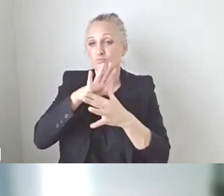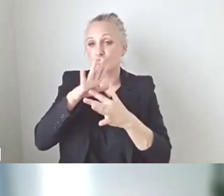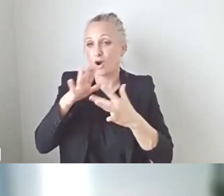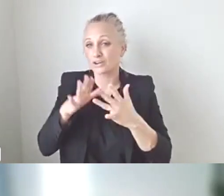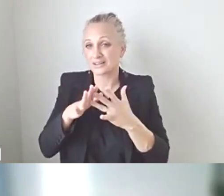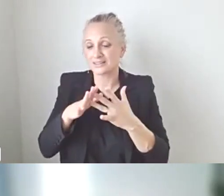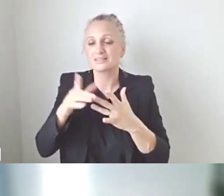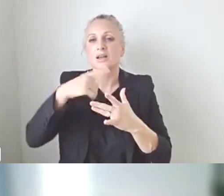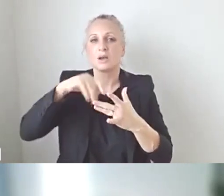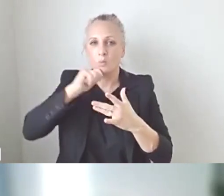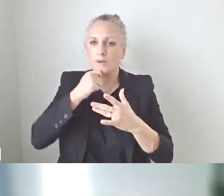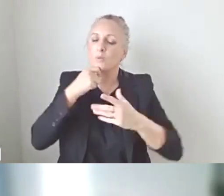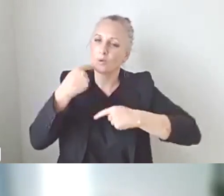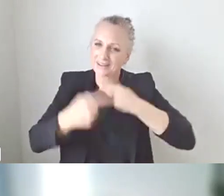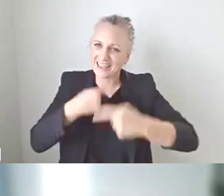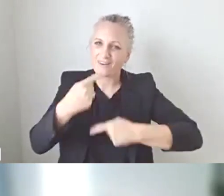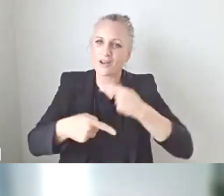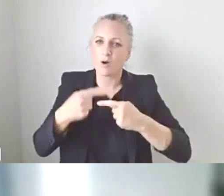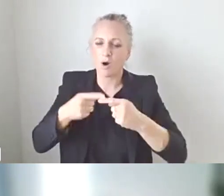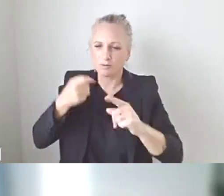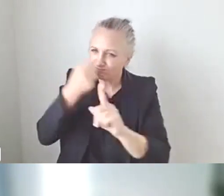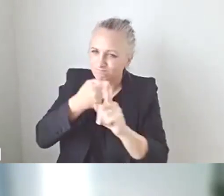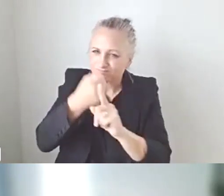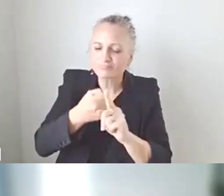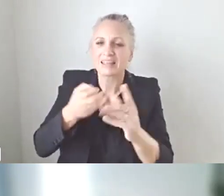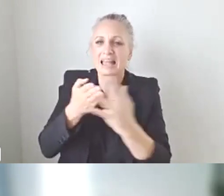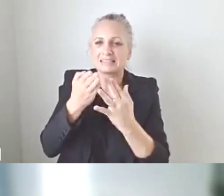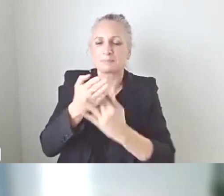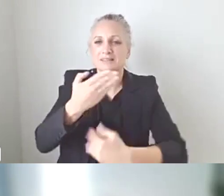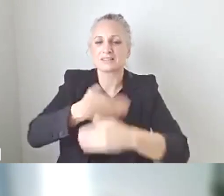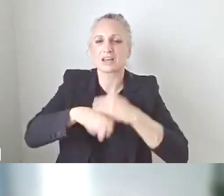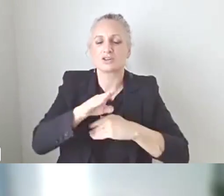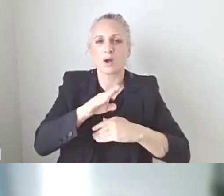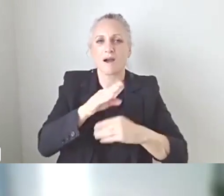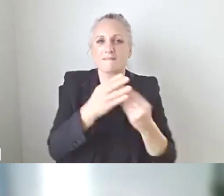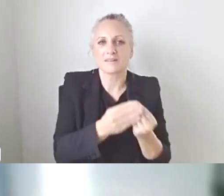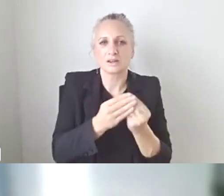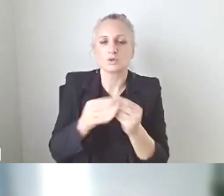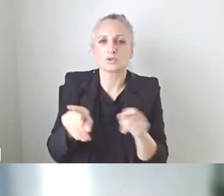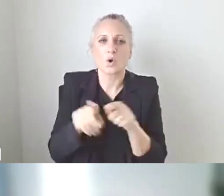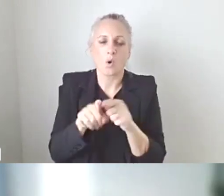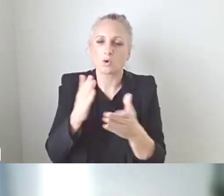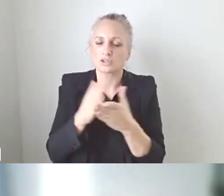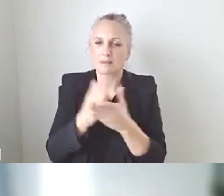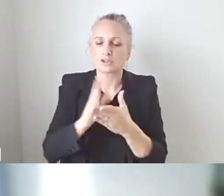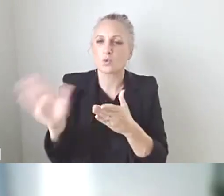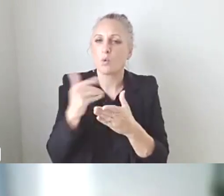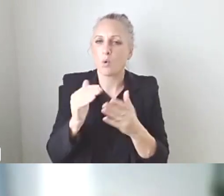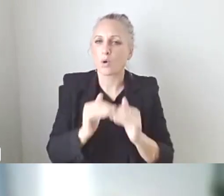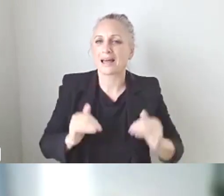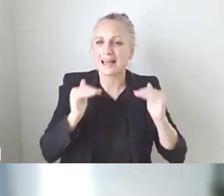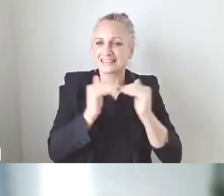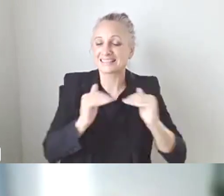folding accessibility into our values, delivering things like our design system that makes all of our standards and accessible components publicly